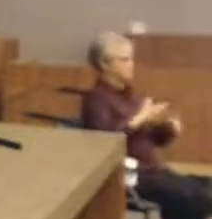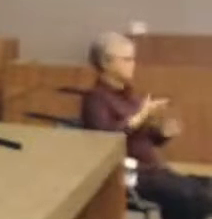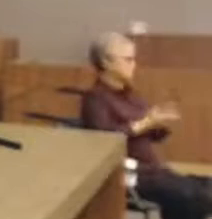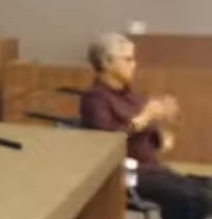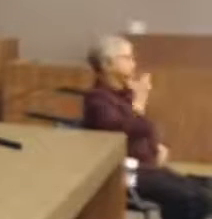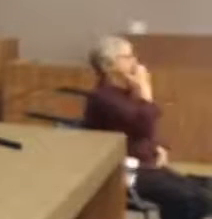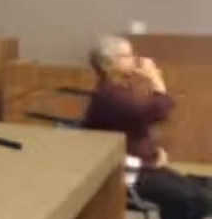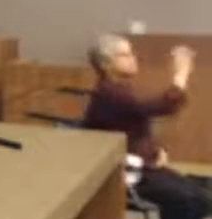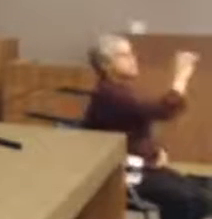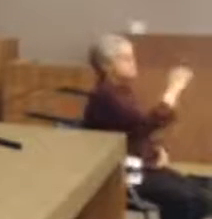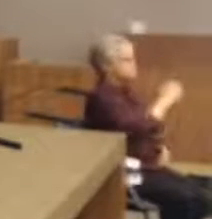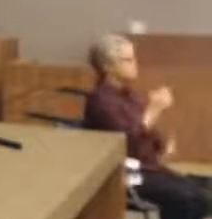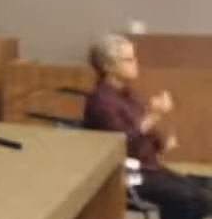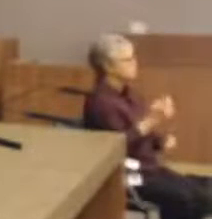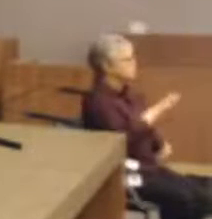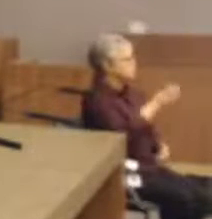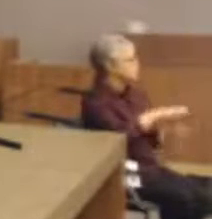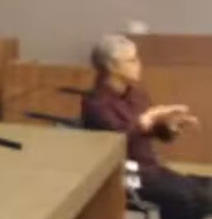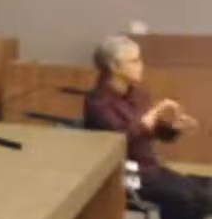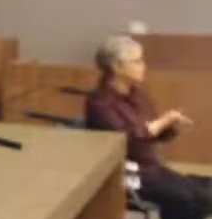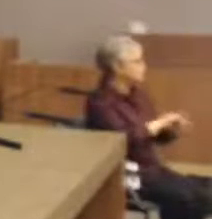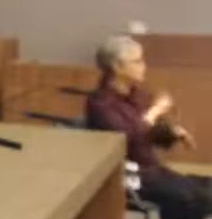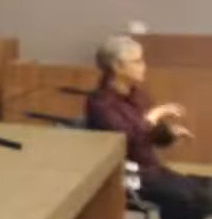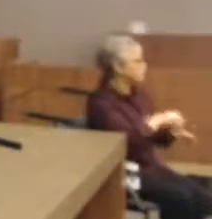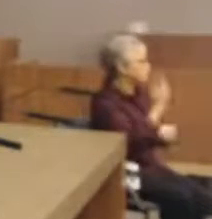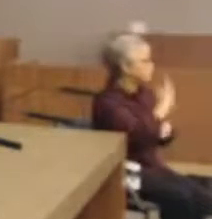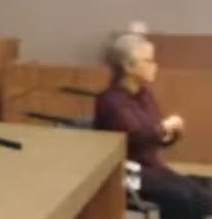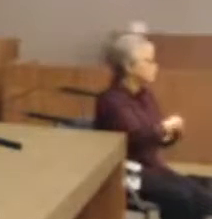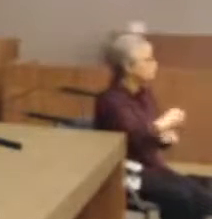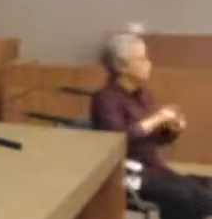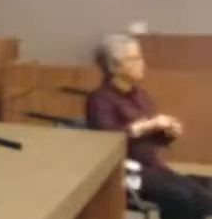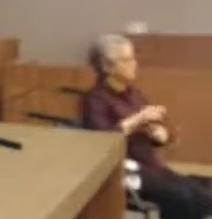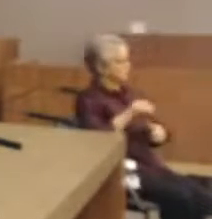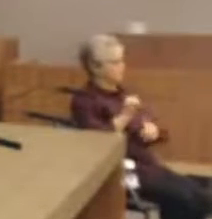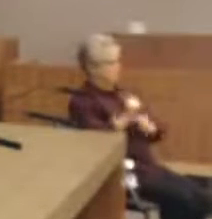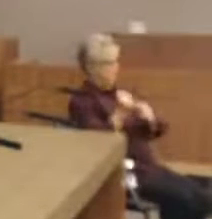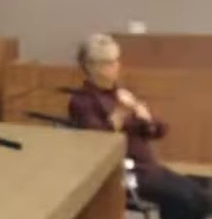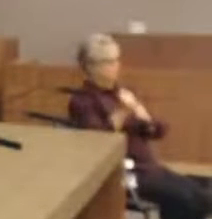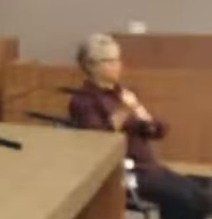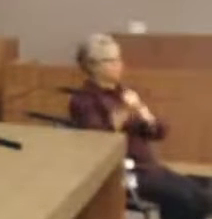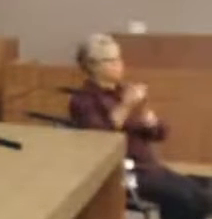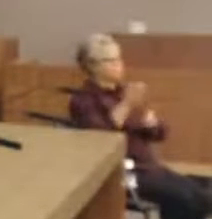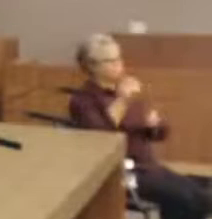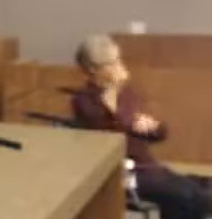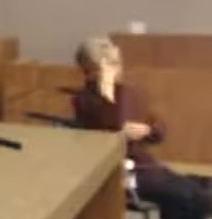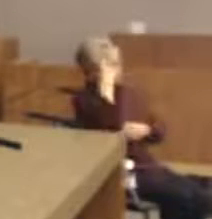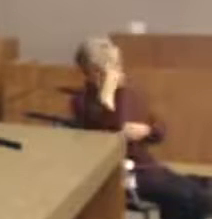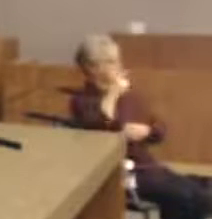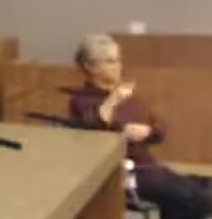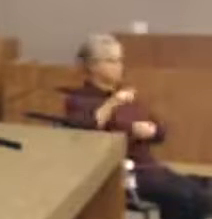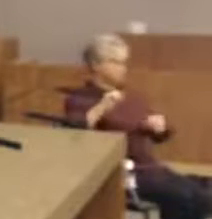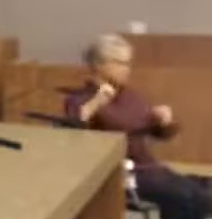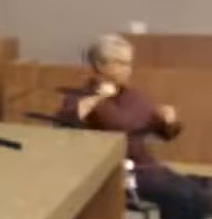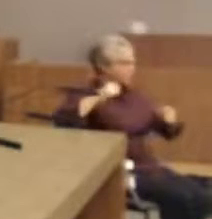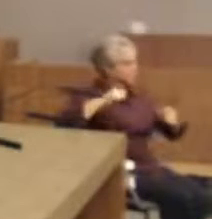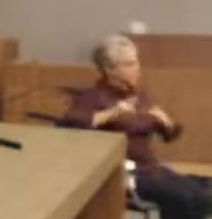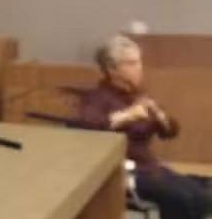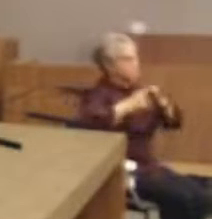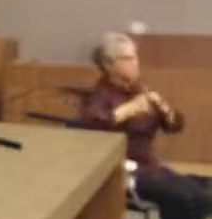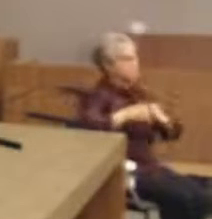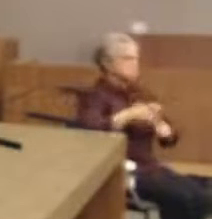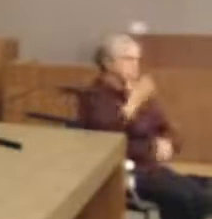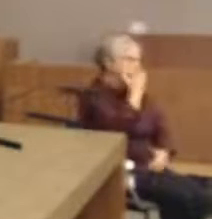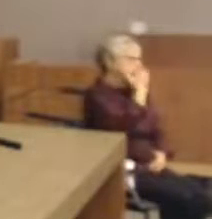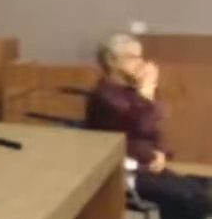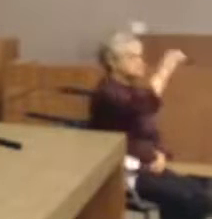everyday basis, when this part of your brain is activated, you do that, right? Cuss, scream, drive away fast, throw something.